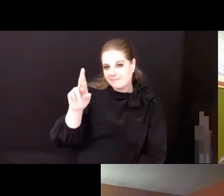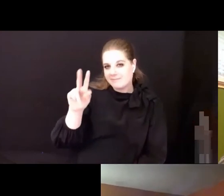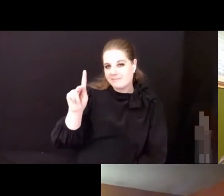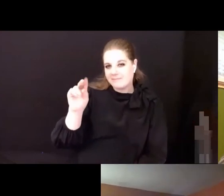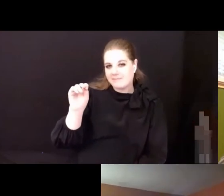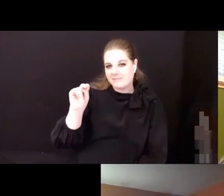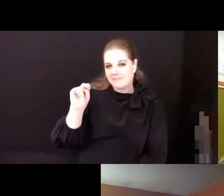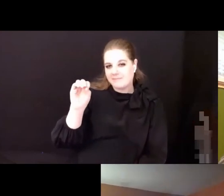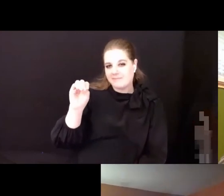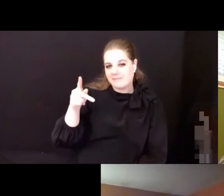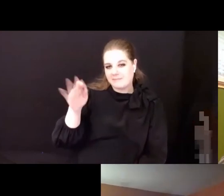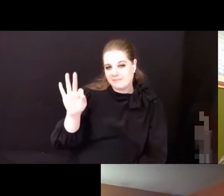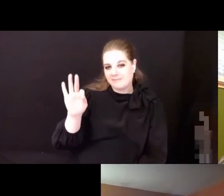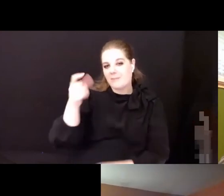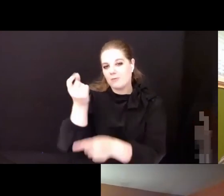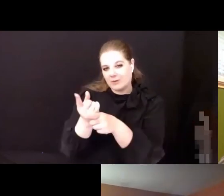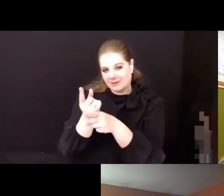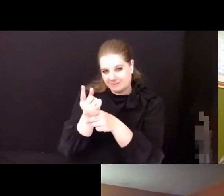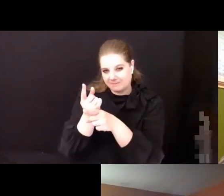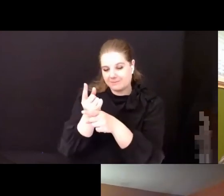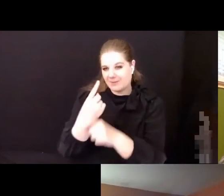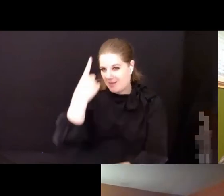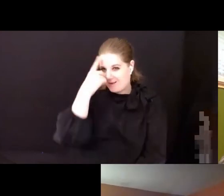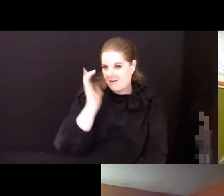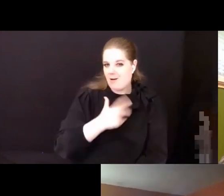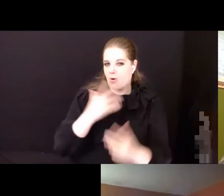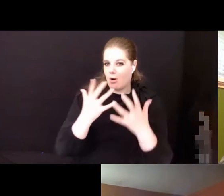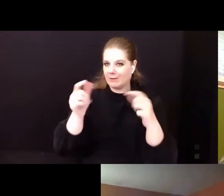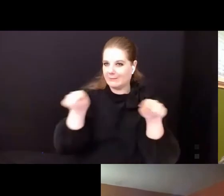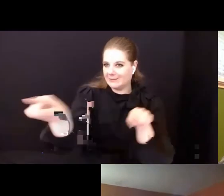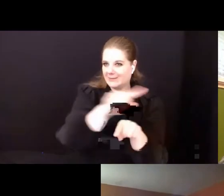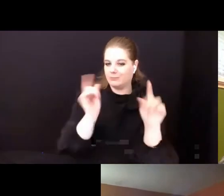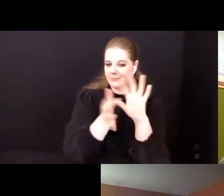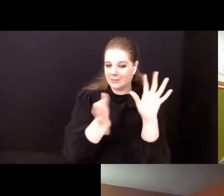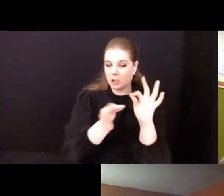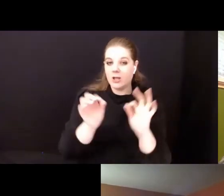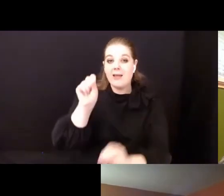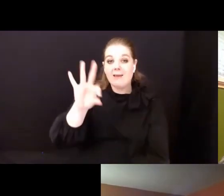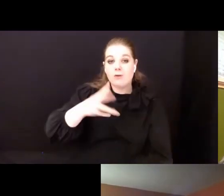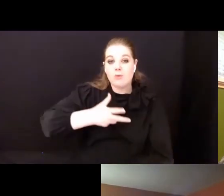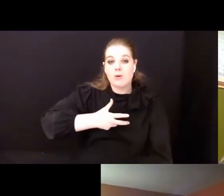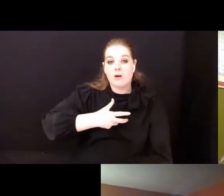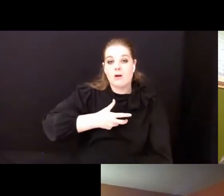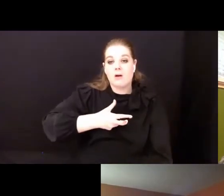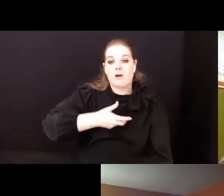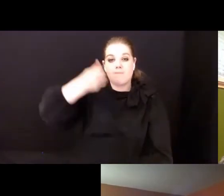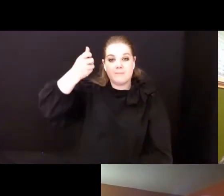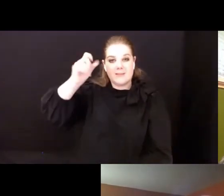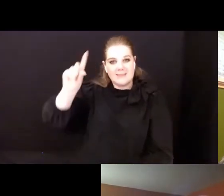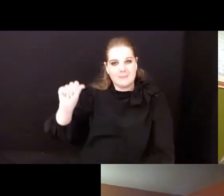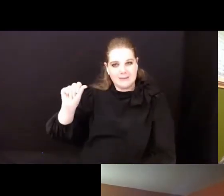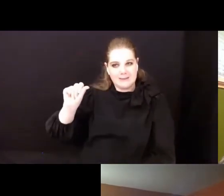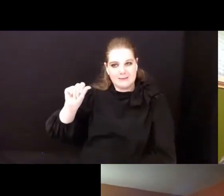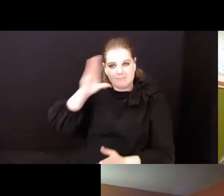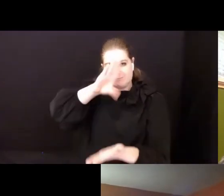is if you take away the disability, is that something that you would give someone an award for? You know,